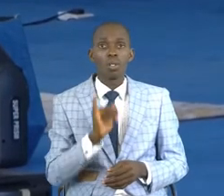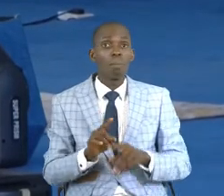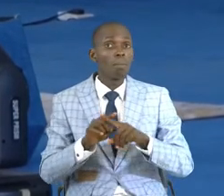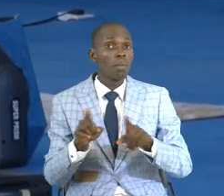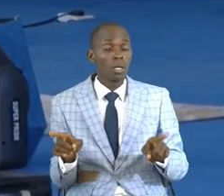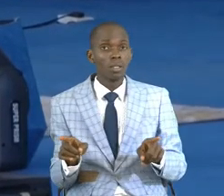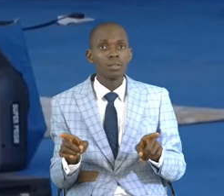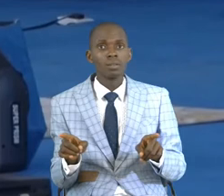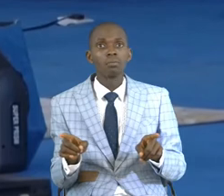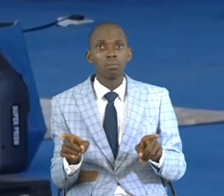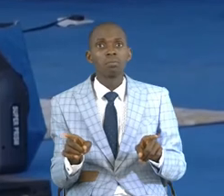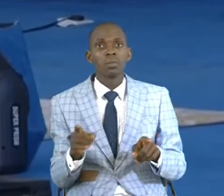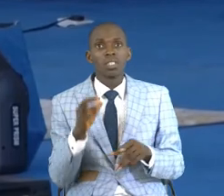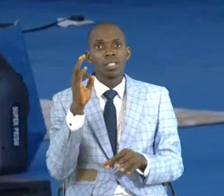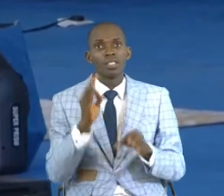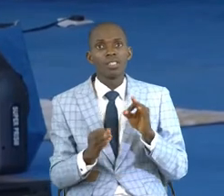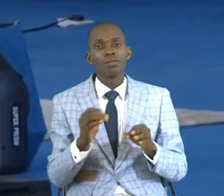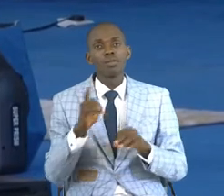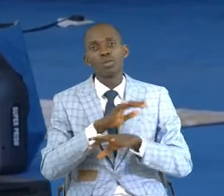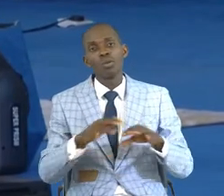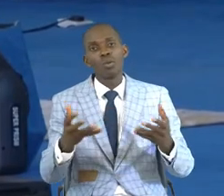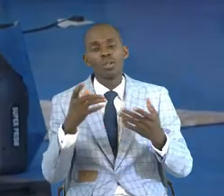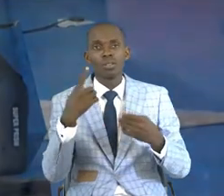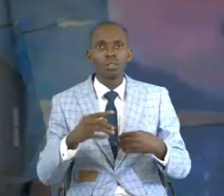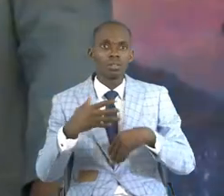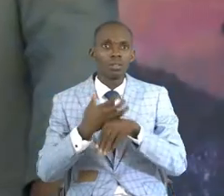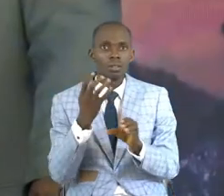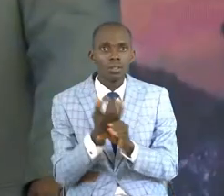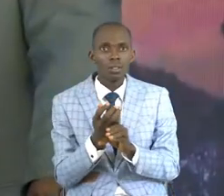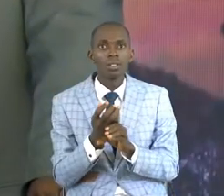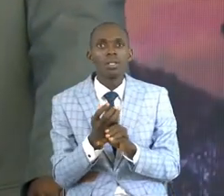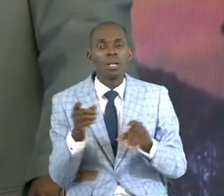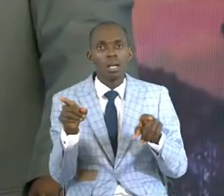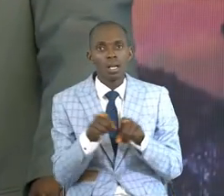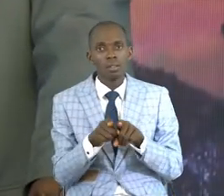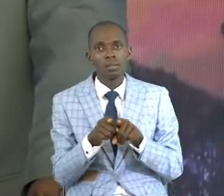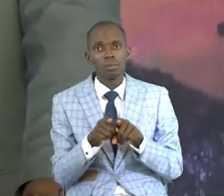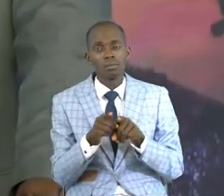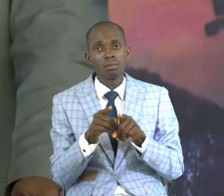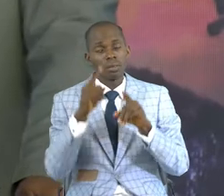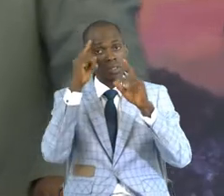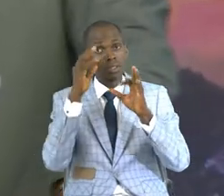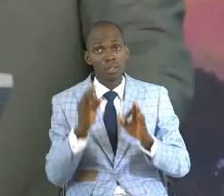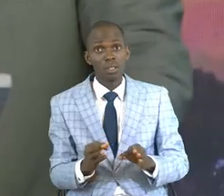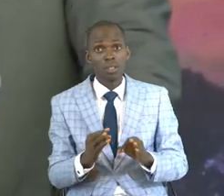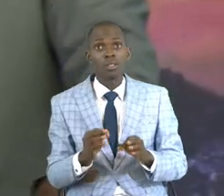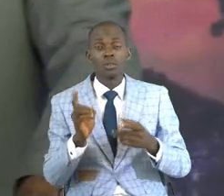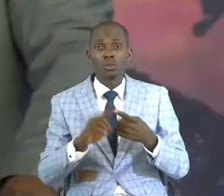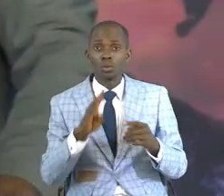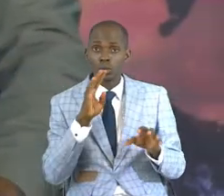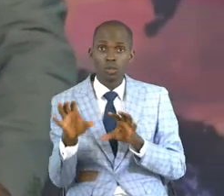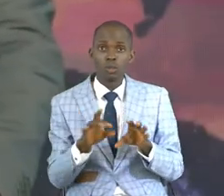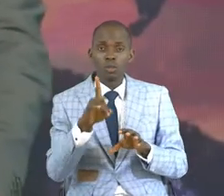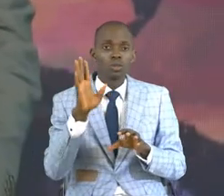do what the Creator has decided must be done, that there will be planting